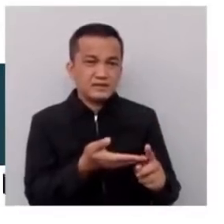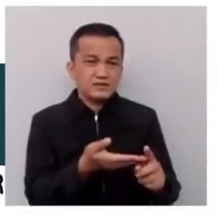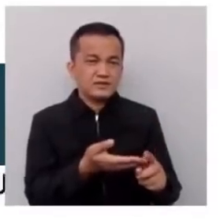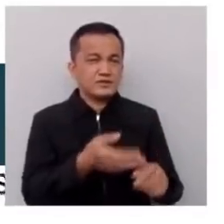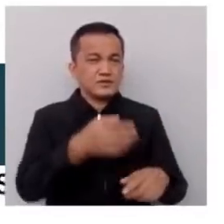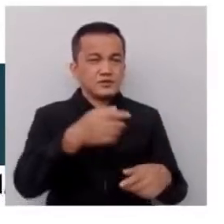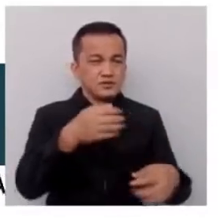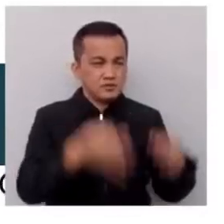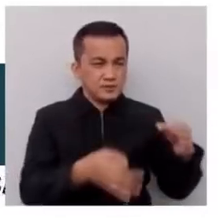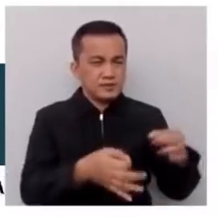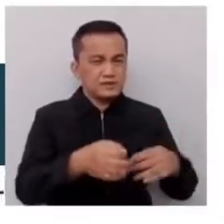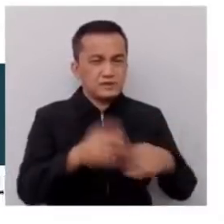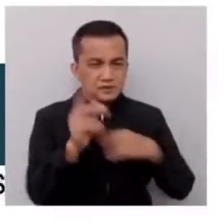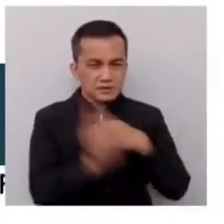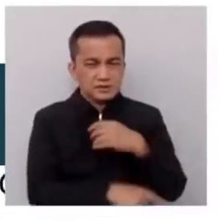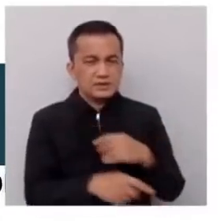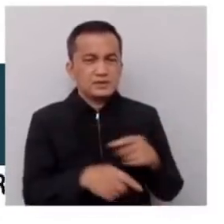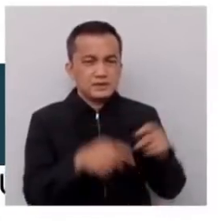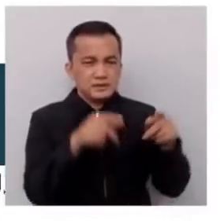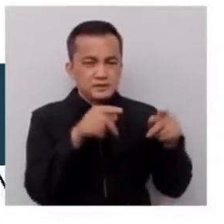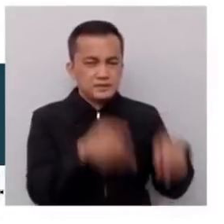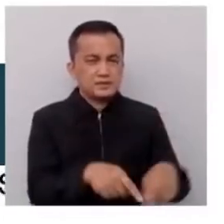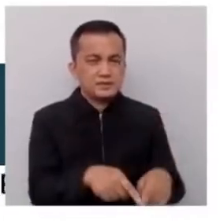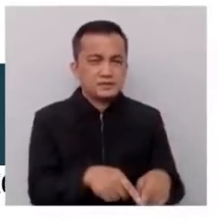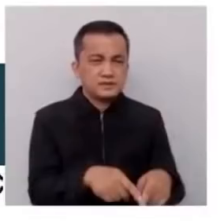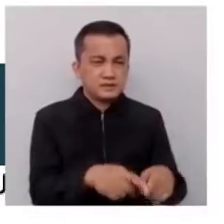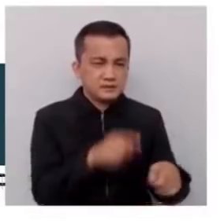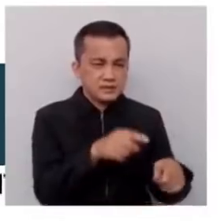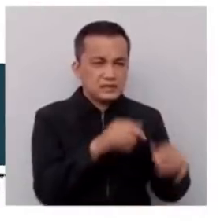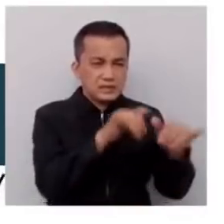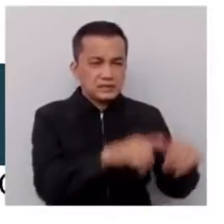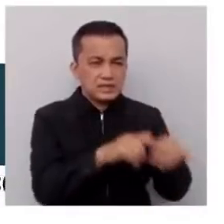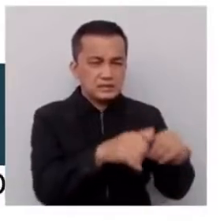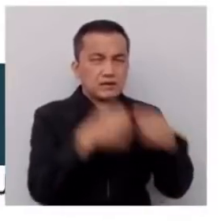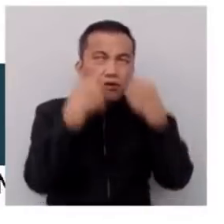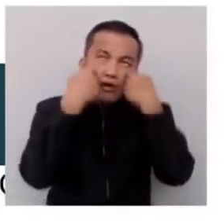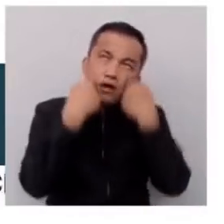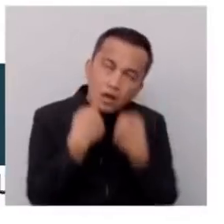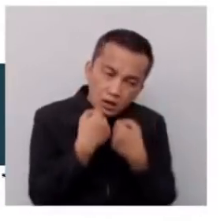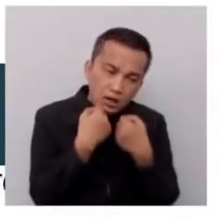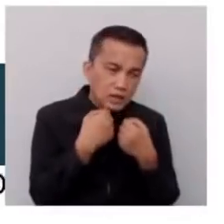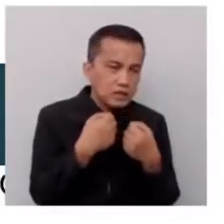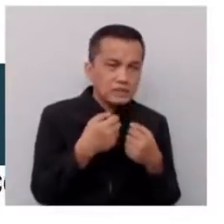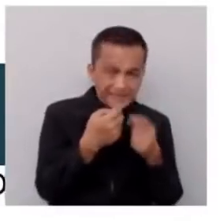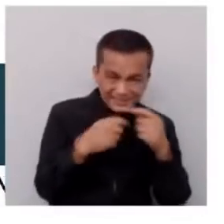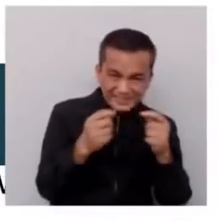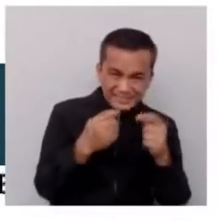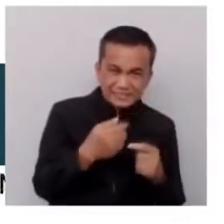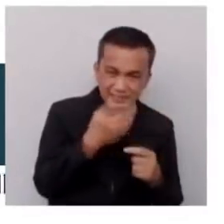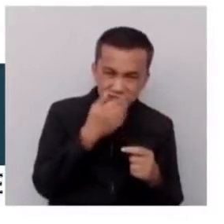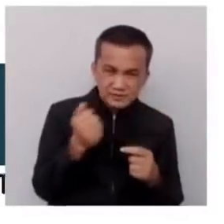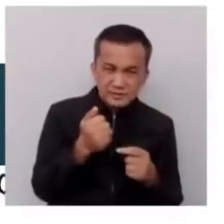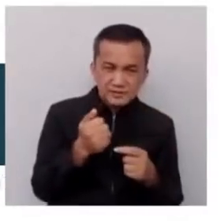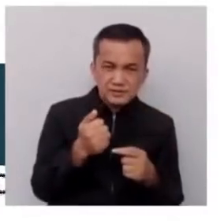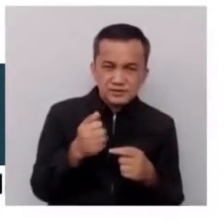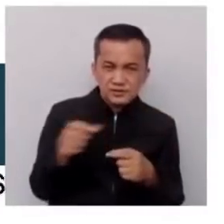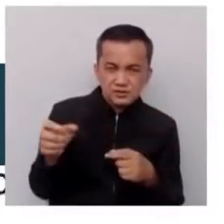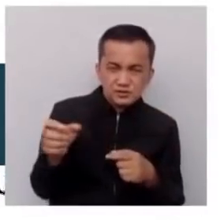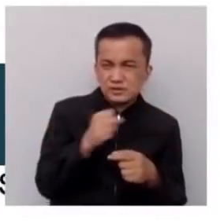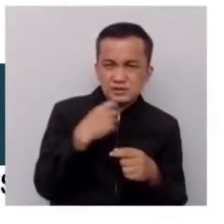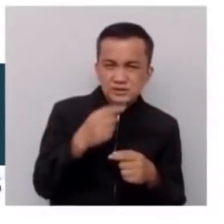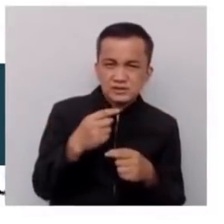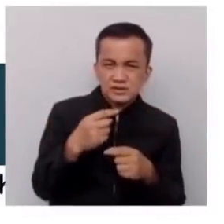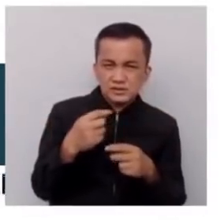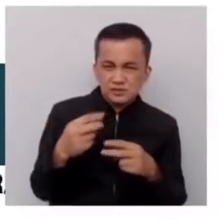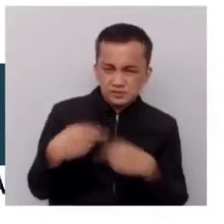course he's rotting in jail. So perhaps he's trying his best to actually secure the good graces of this administration